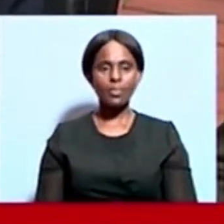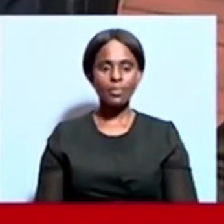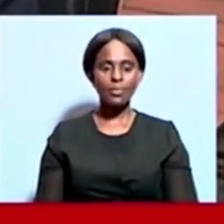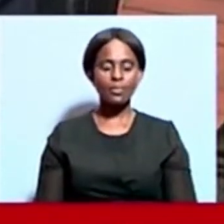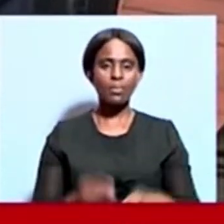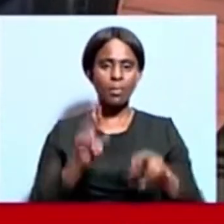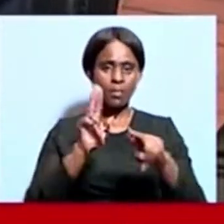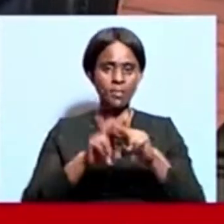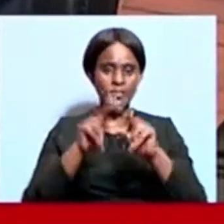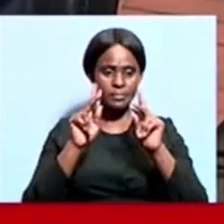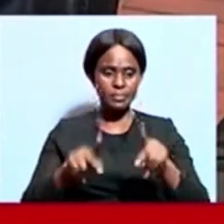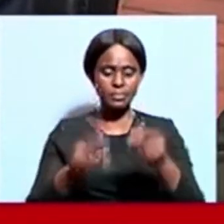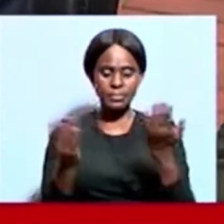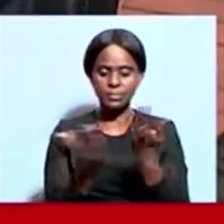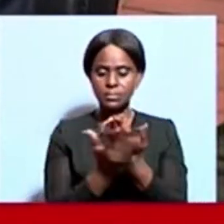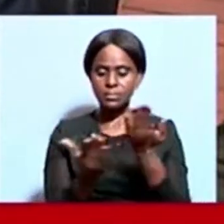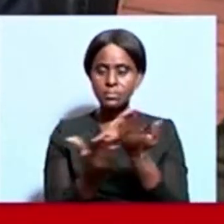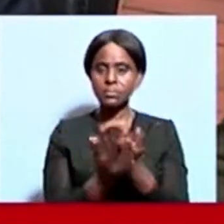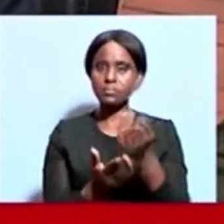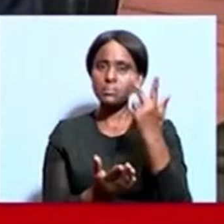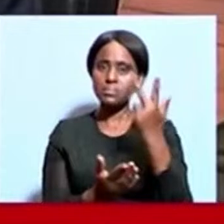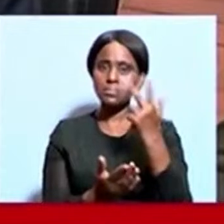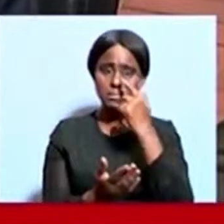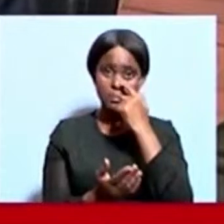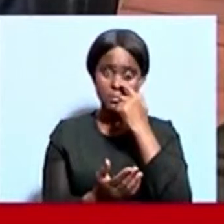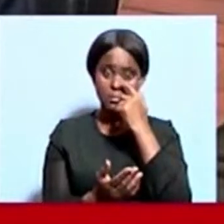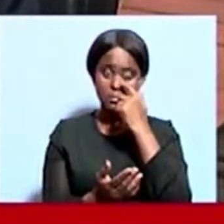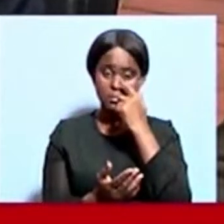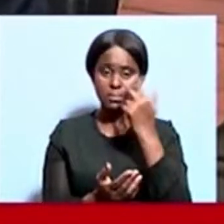Chair, Appendix 3,